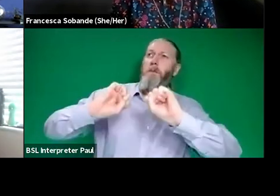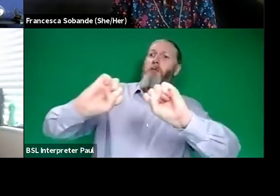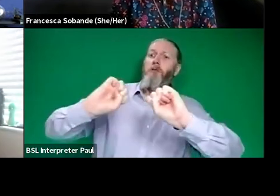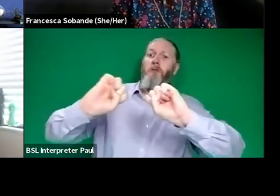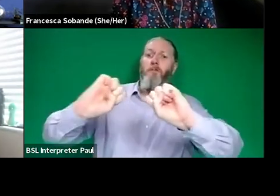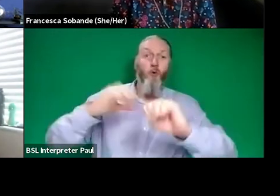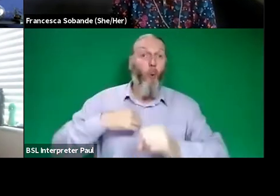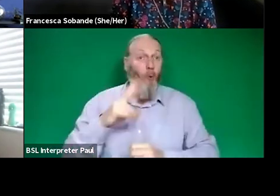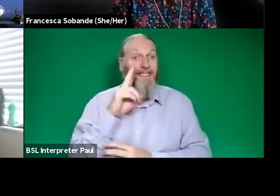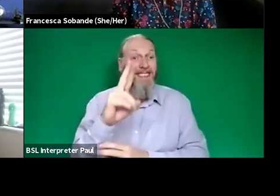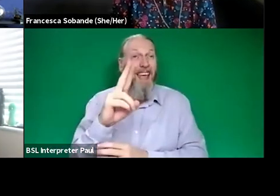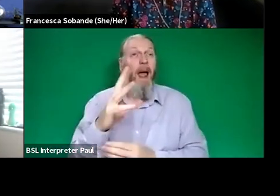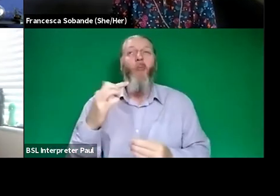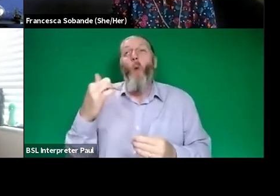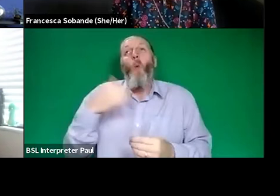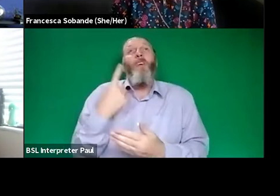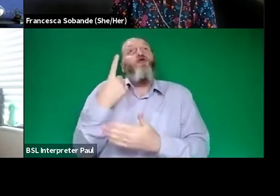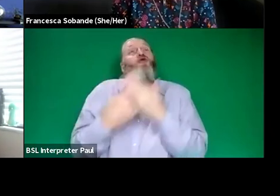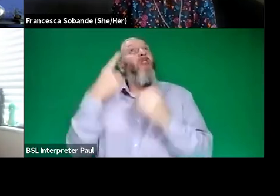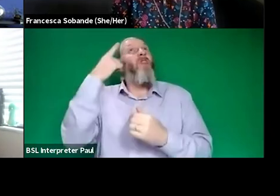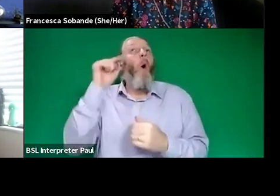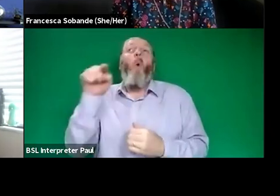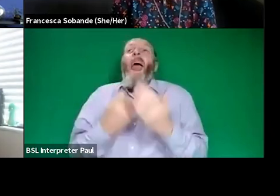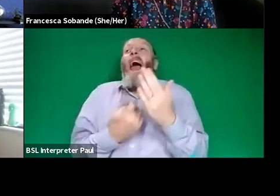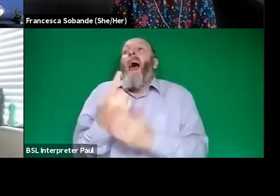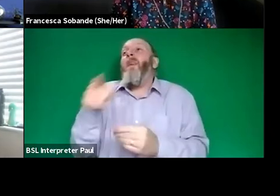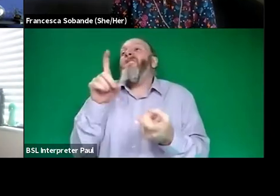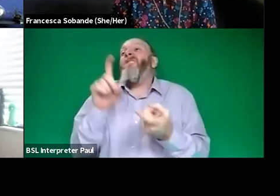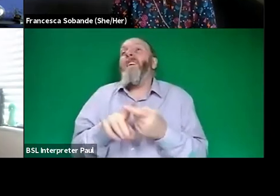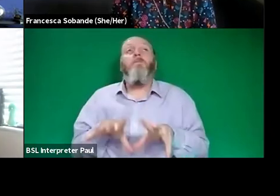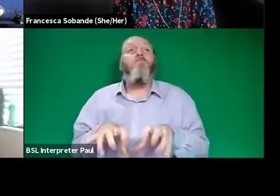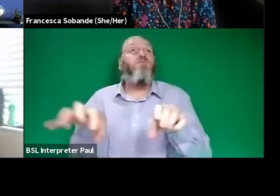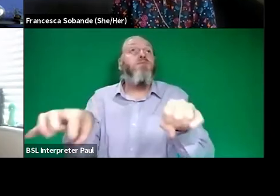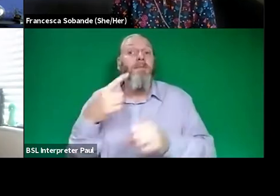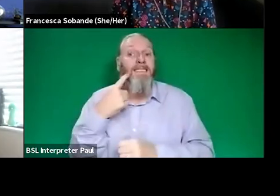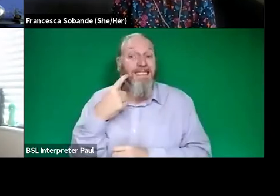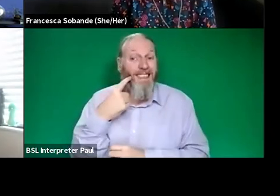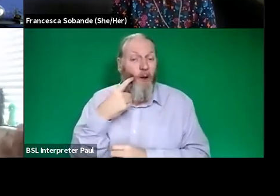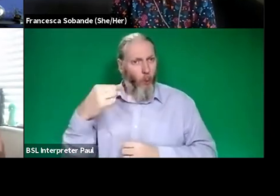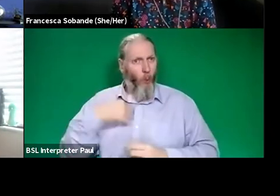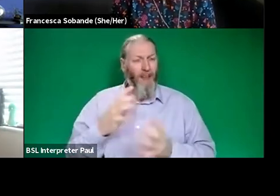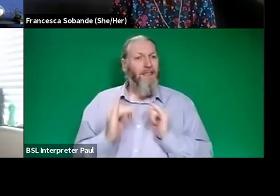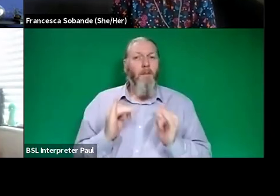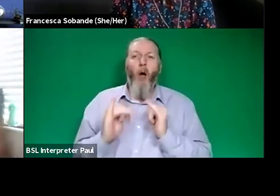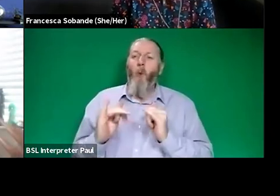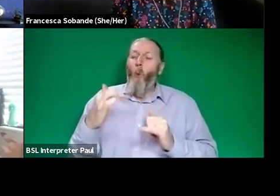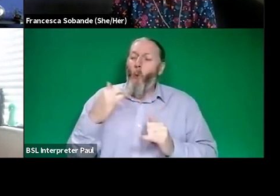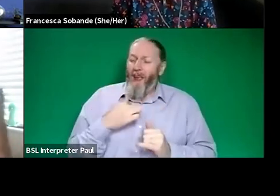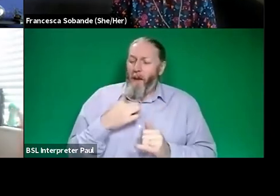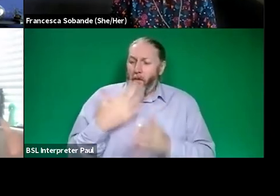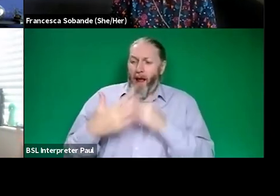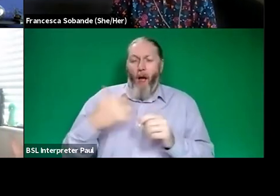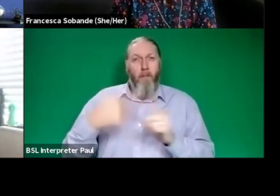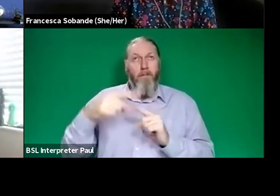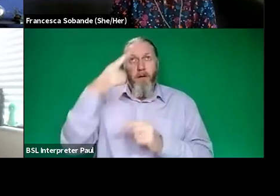so naturalized to thinking about as fixed, that we often force ourselves into these sort of entrapments, right? If we think that the world can't change